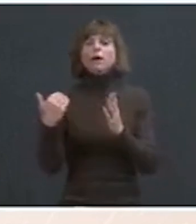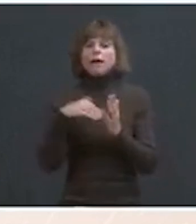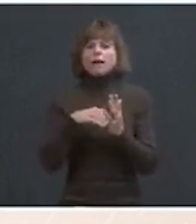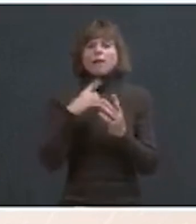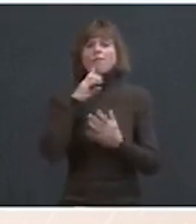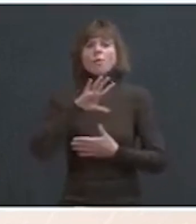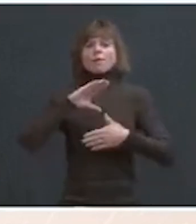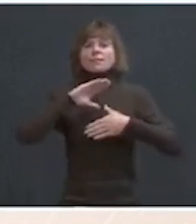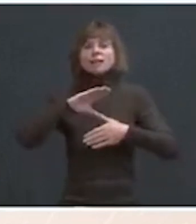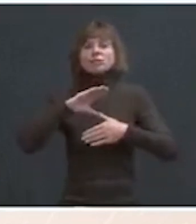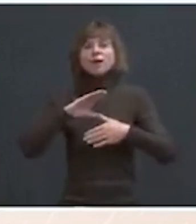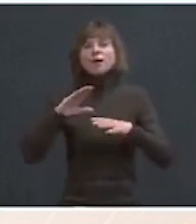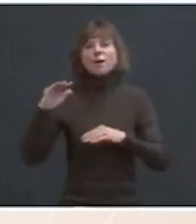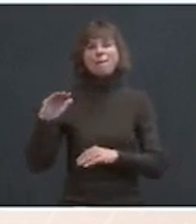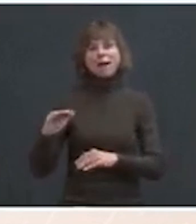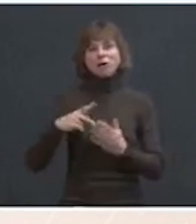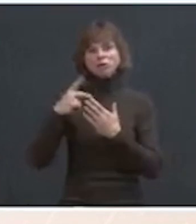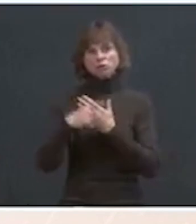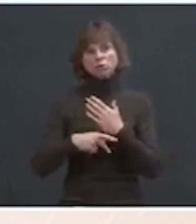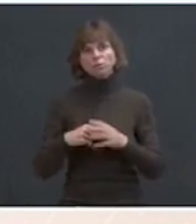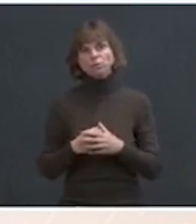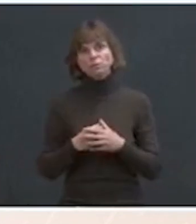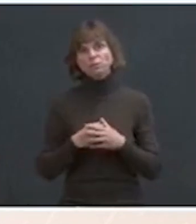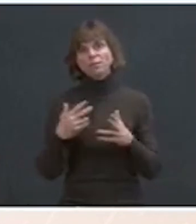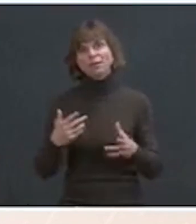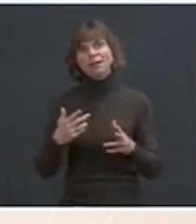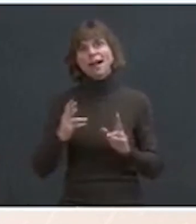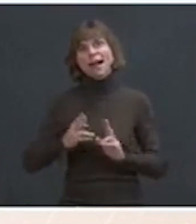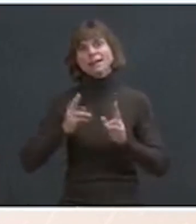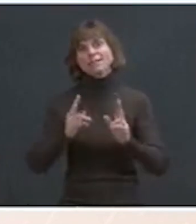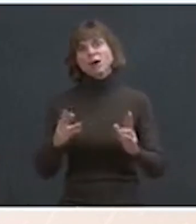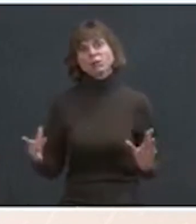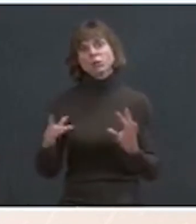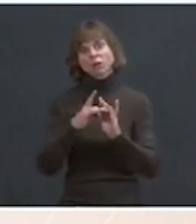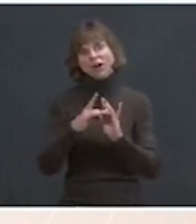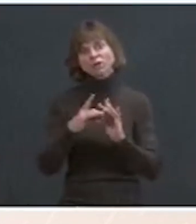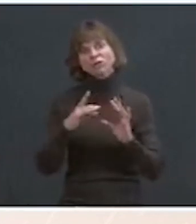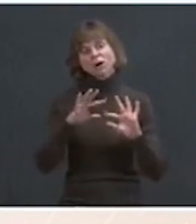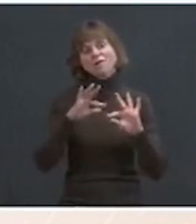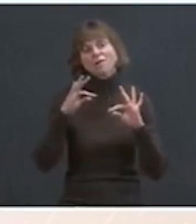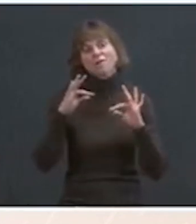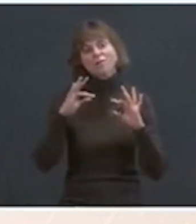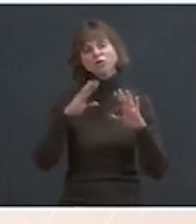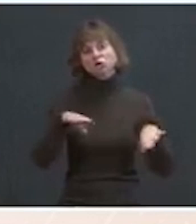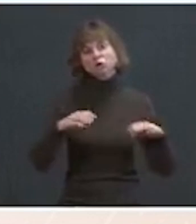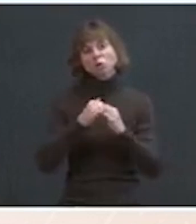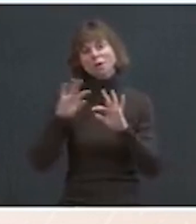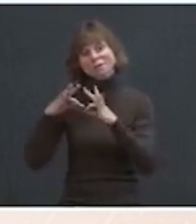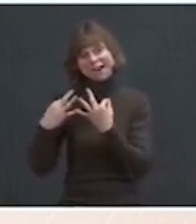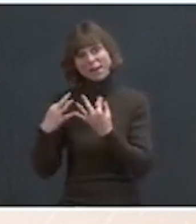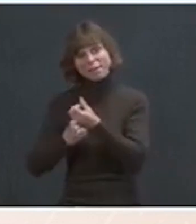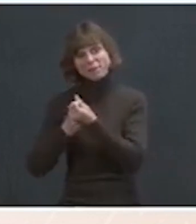Central American Minors Program, accelerating the unification of children with vetted families, family and sponsors, steps like